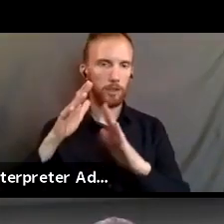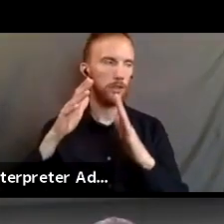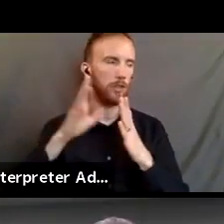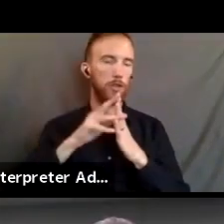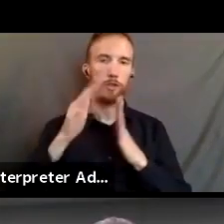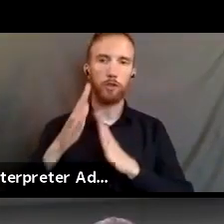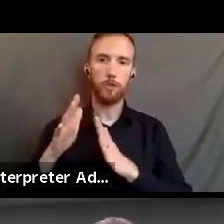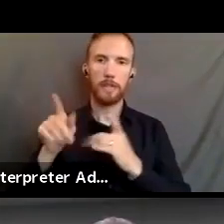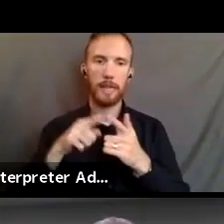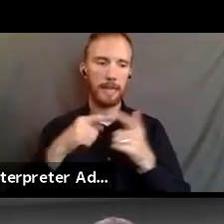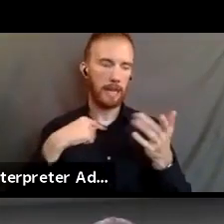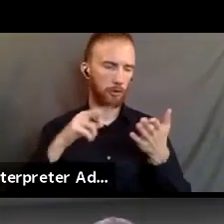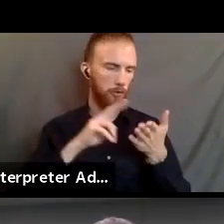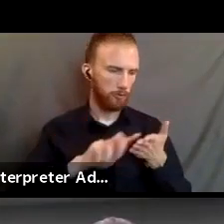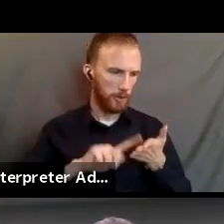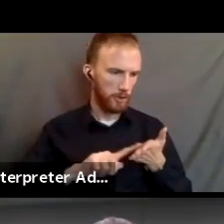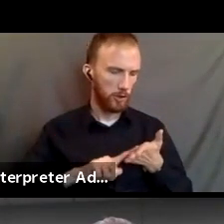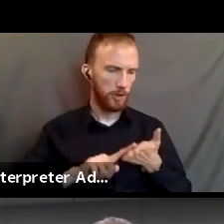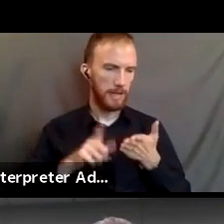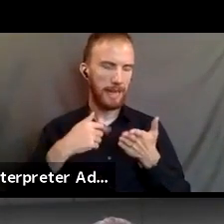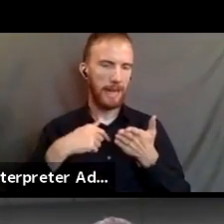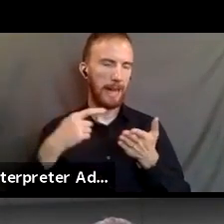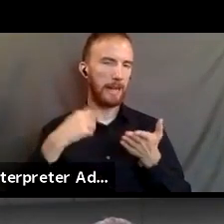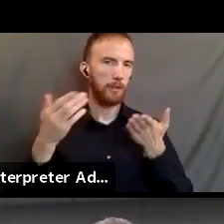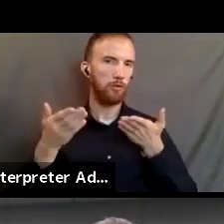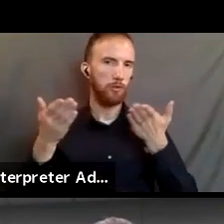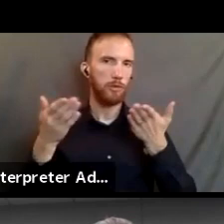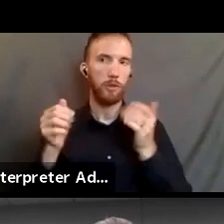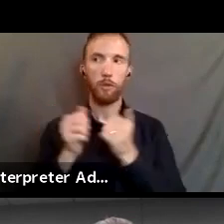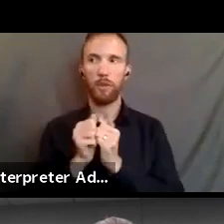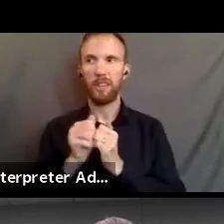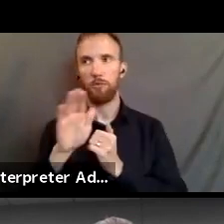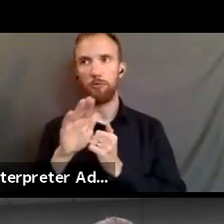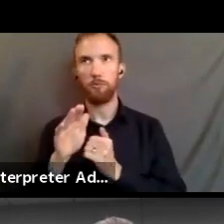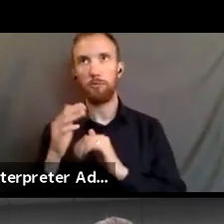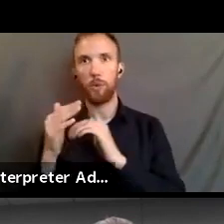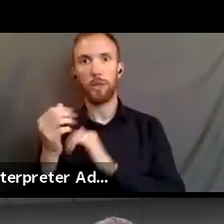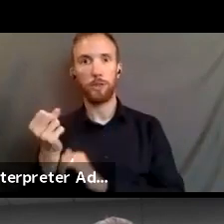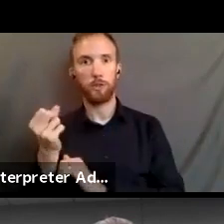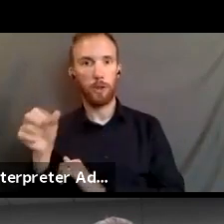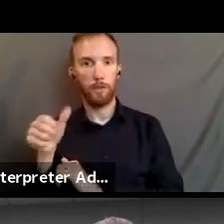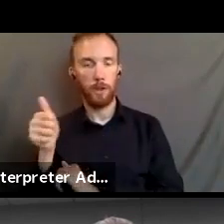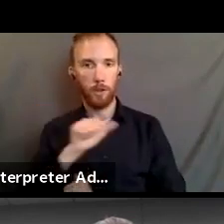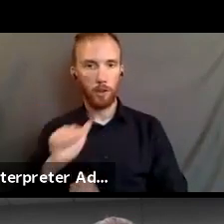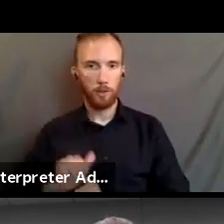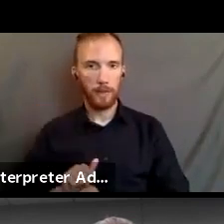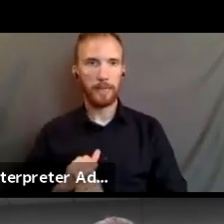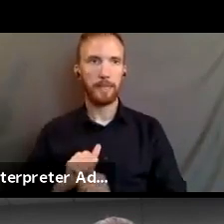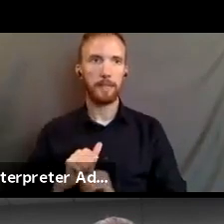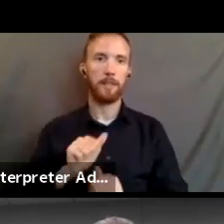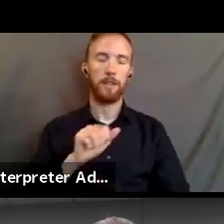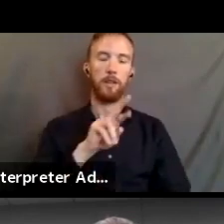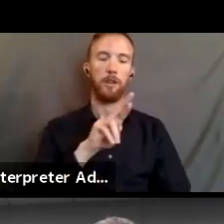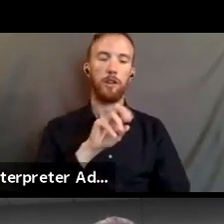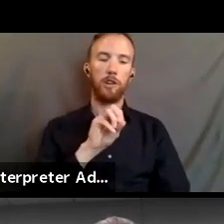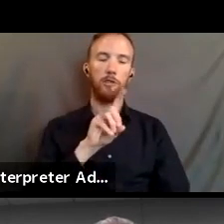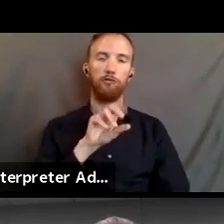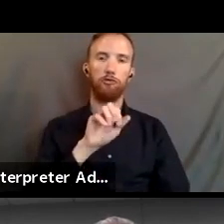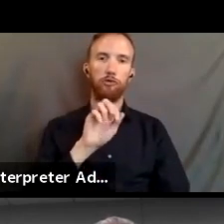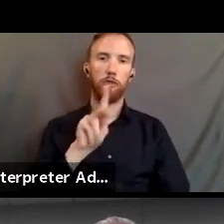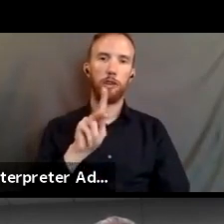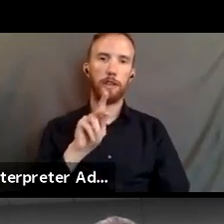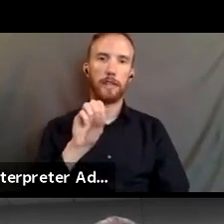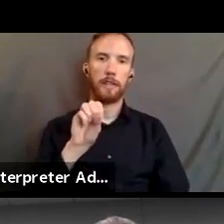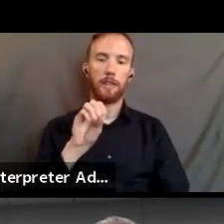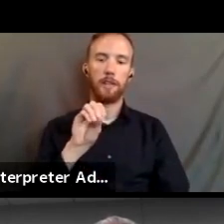introduced alongside a dozen plus other aldermen including chief co-sponsors alderman roderick sawyer and jeanette